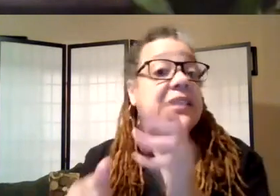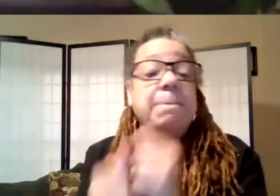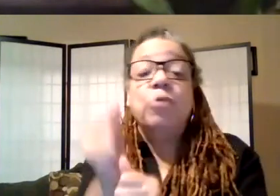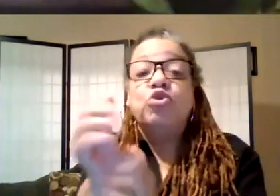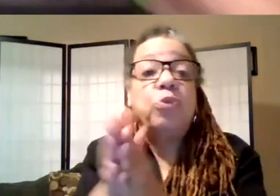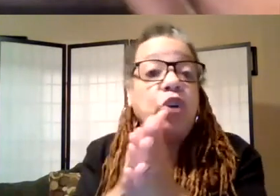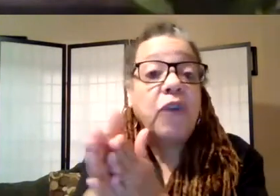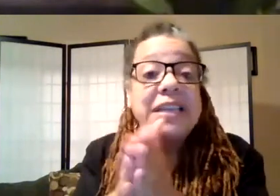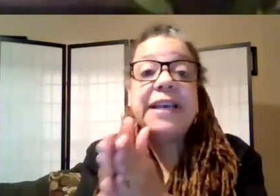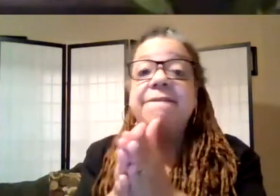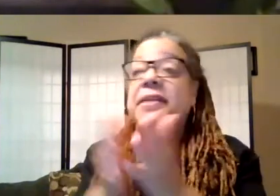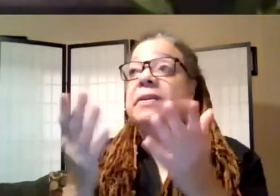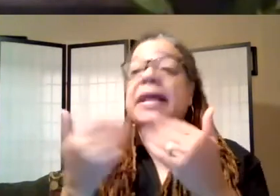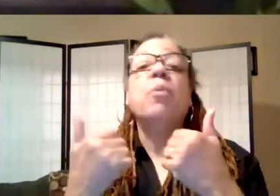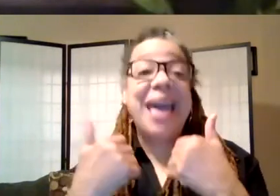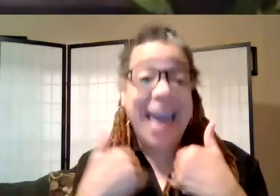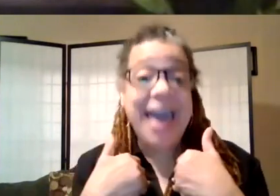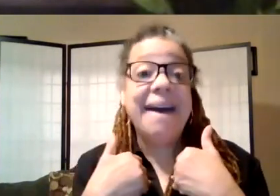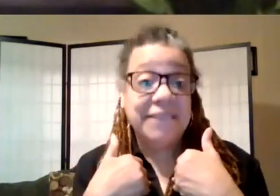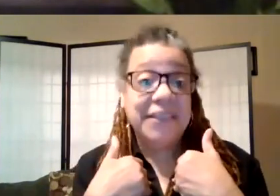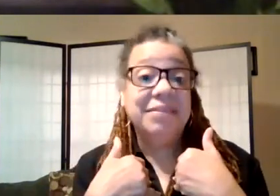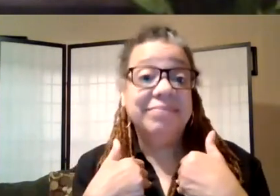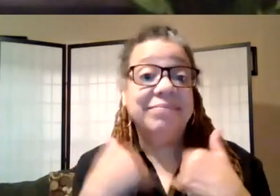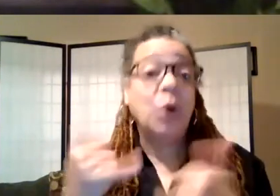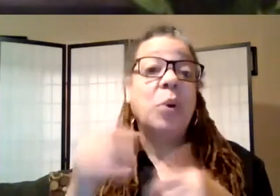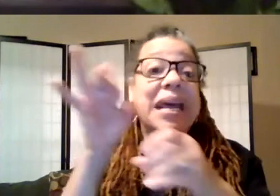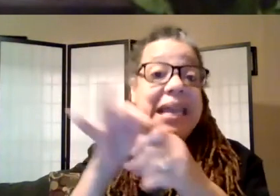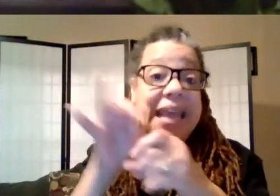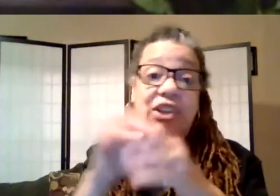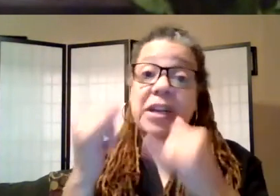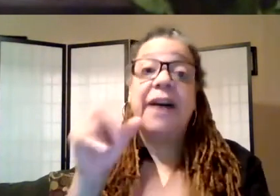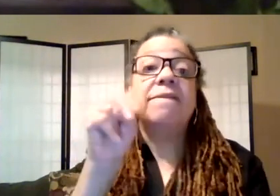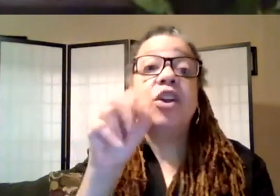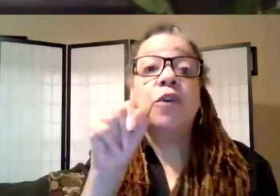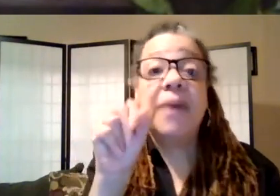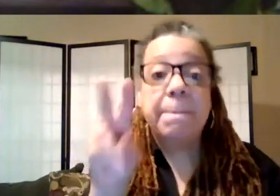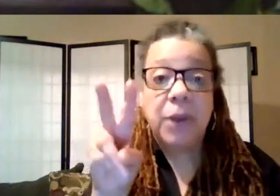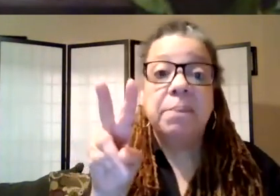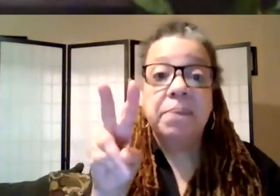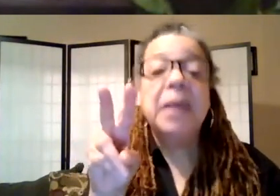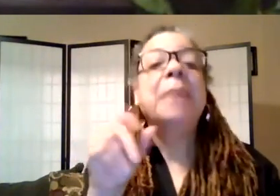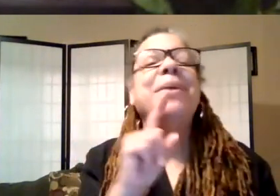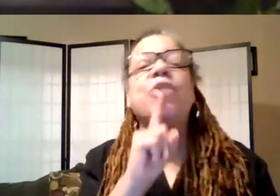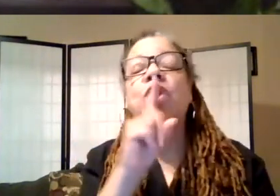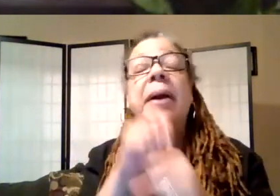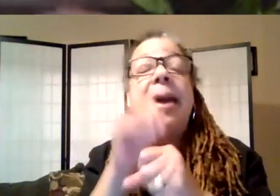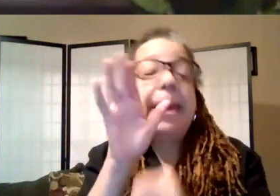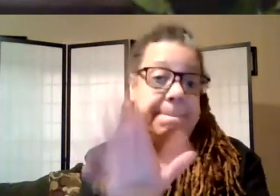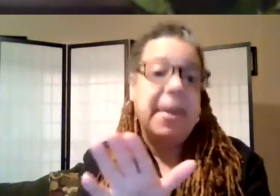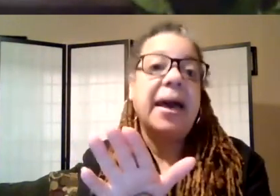monumental initiative that we have on the election right now for November, but it's going to have such a huge impact. The more that you